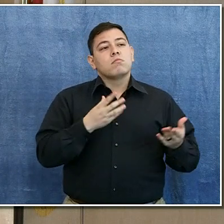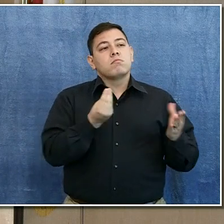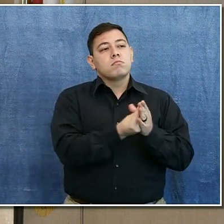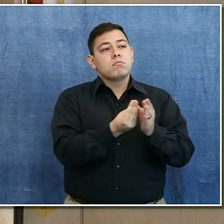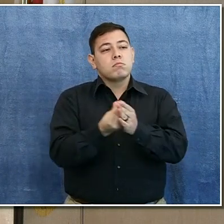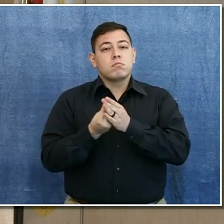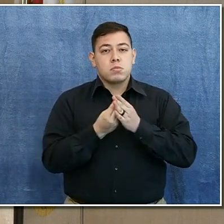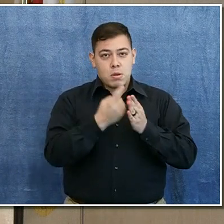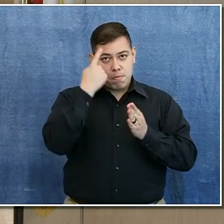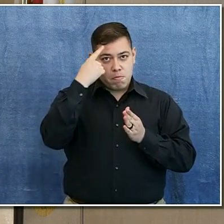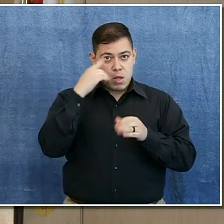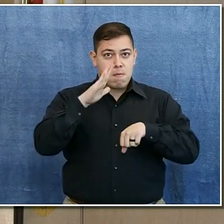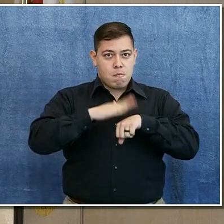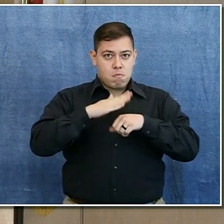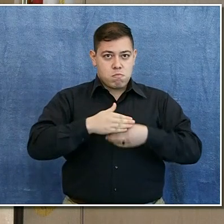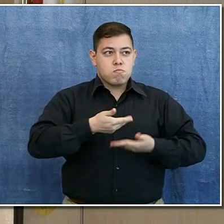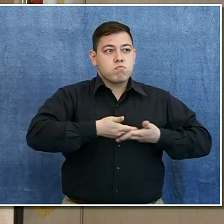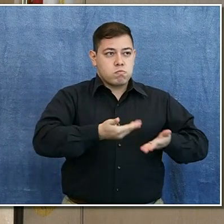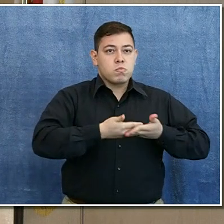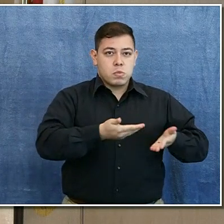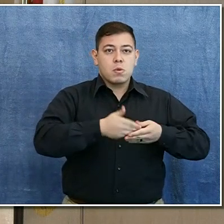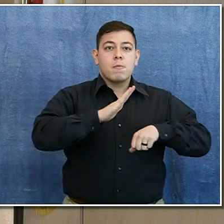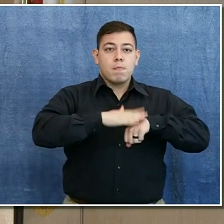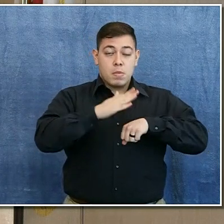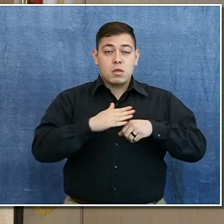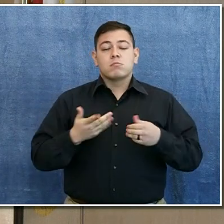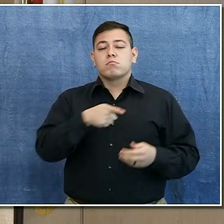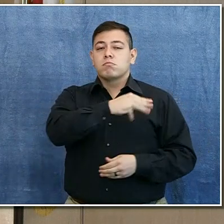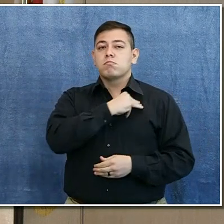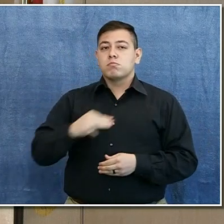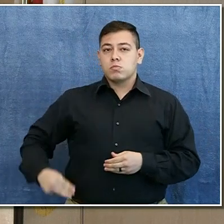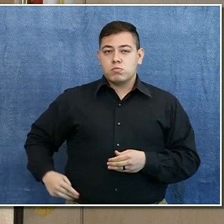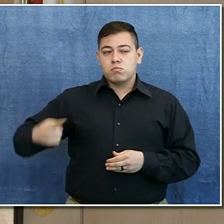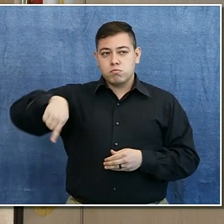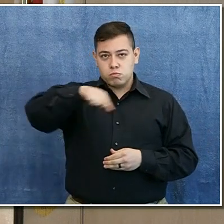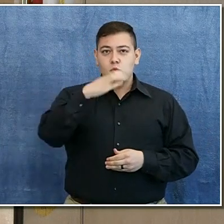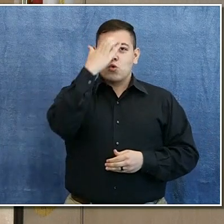ofrecer recursos y mantener la comunidad informada. Gracias.